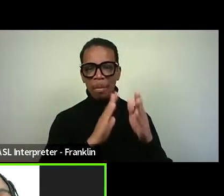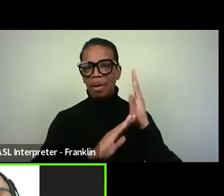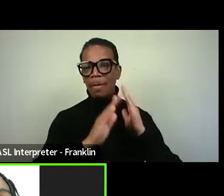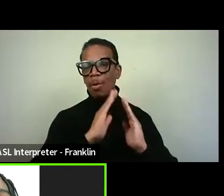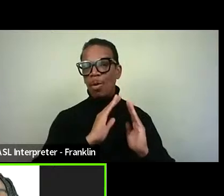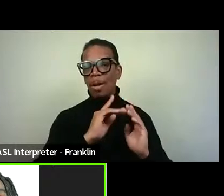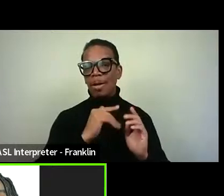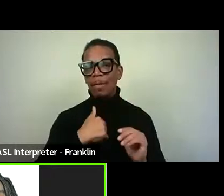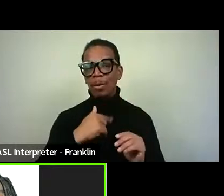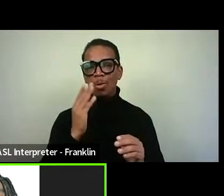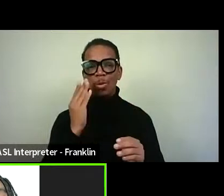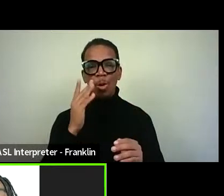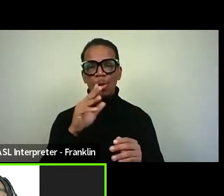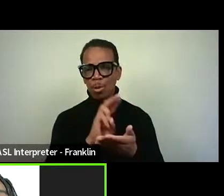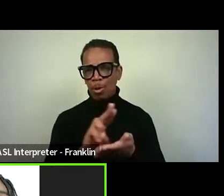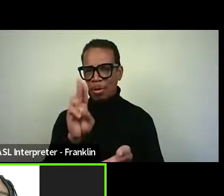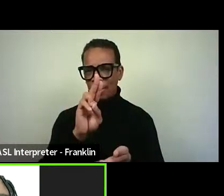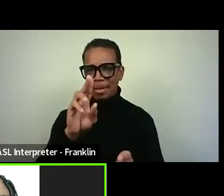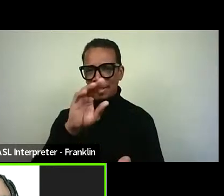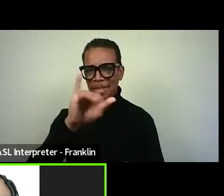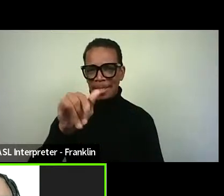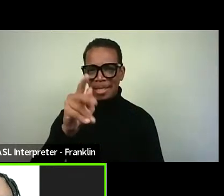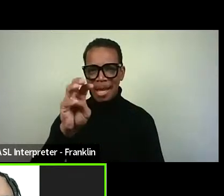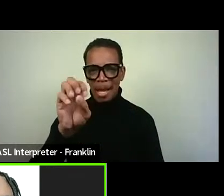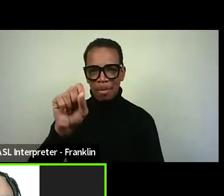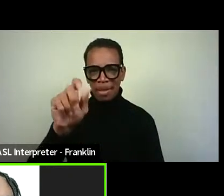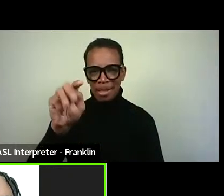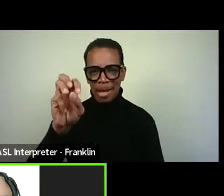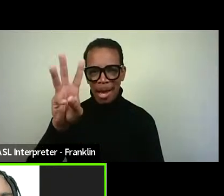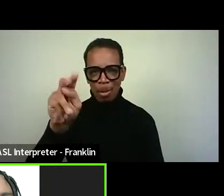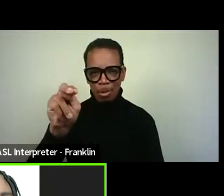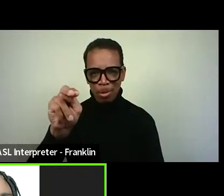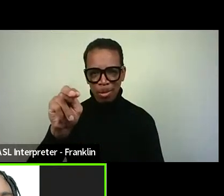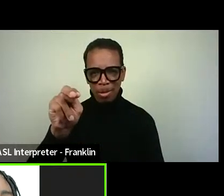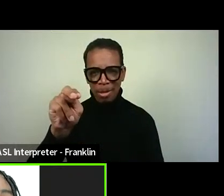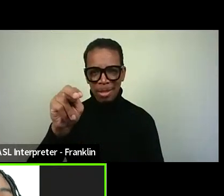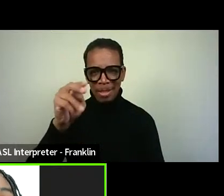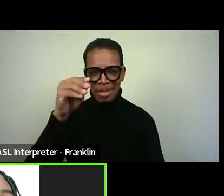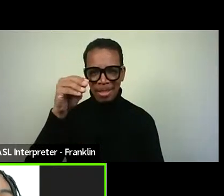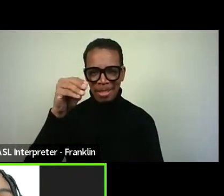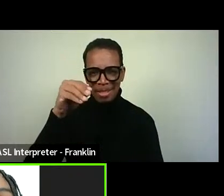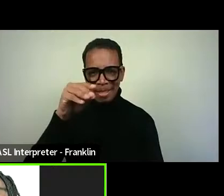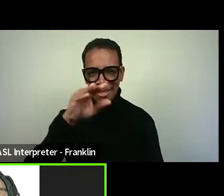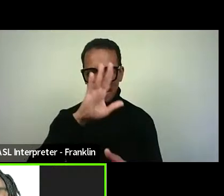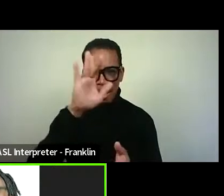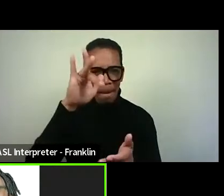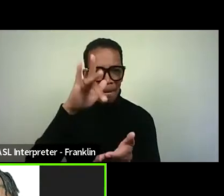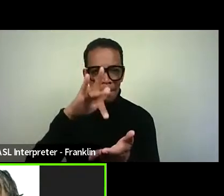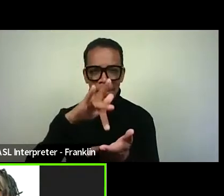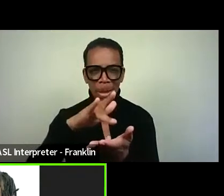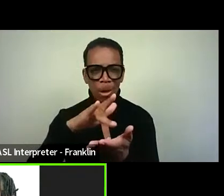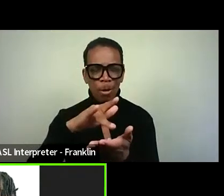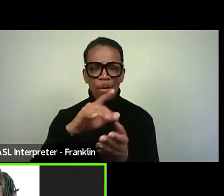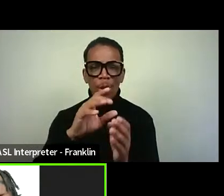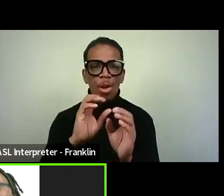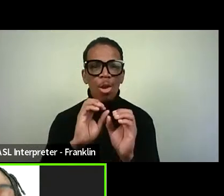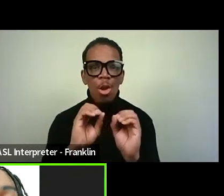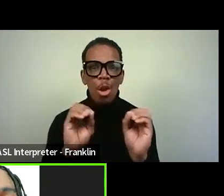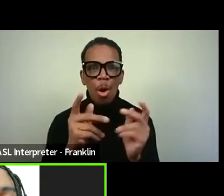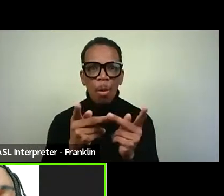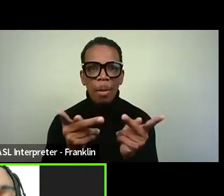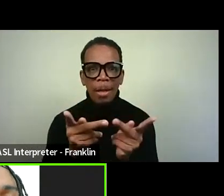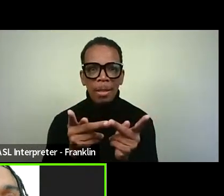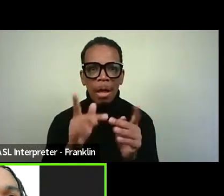originally attended, if you know this university, Jamestown. in the middle of nowhere in North Dakota, basically. And if you